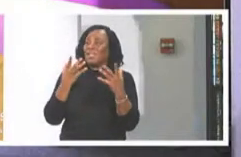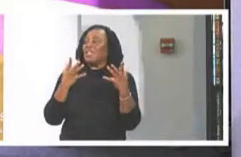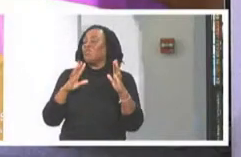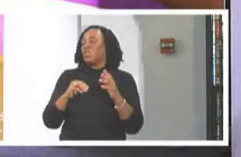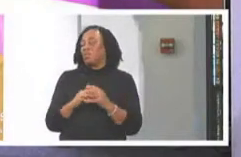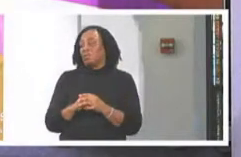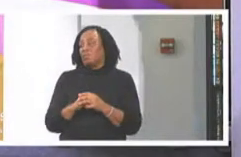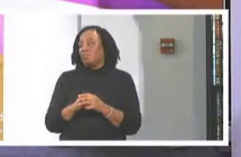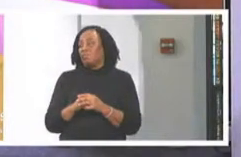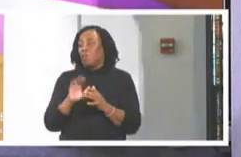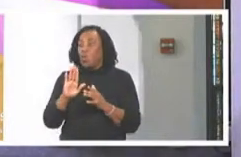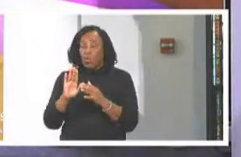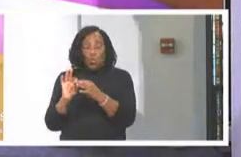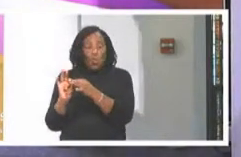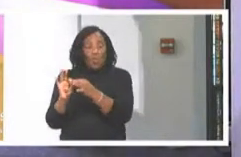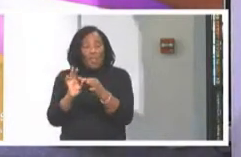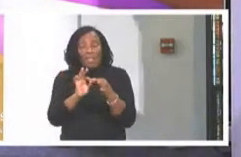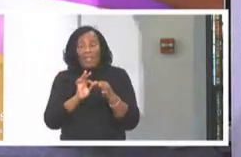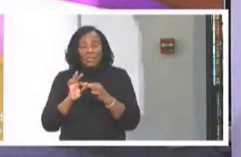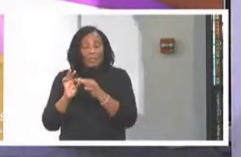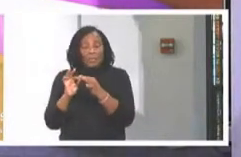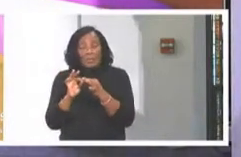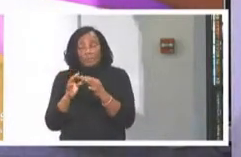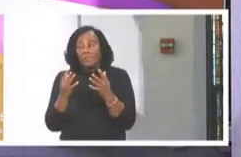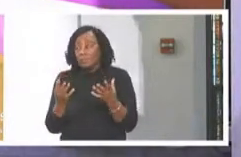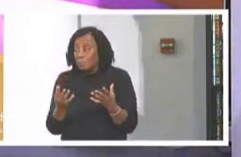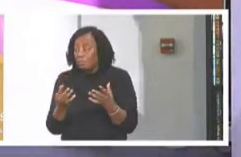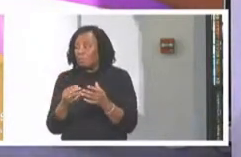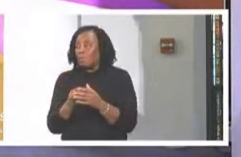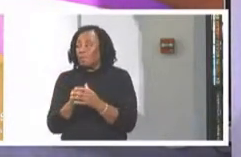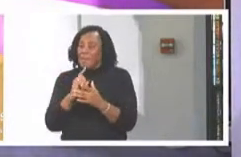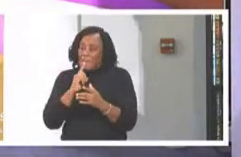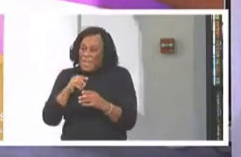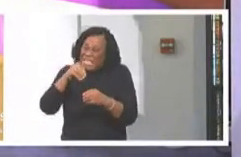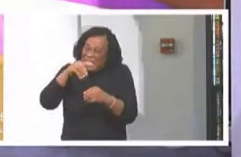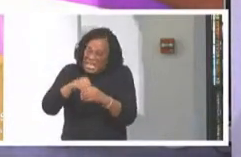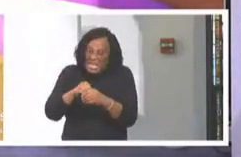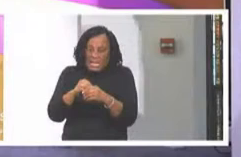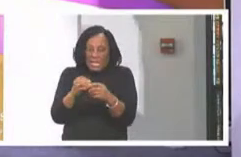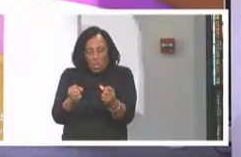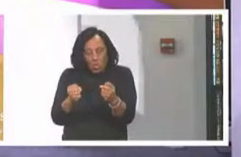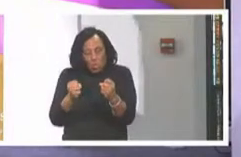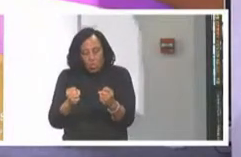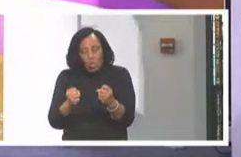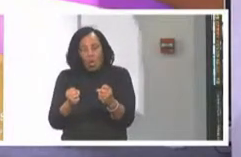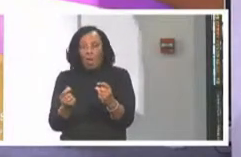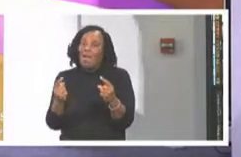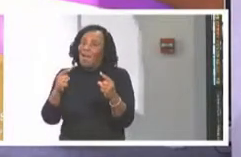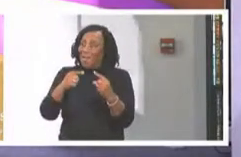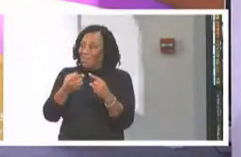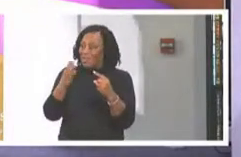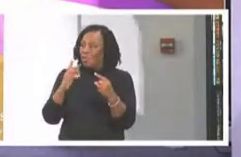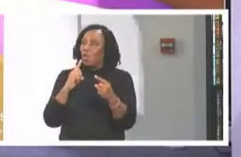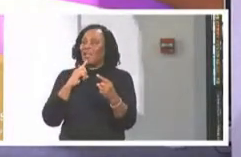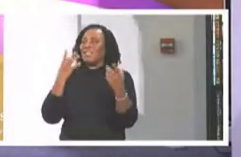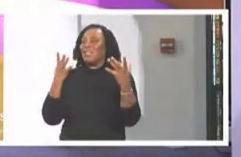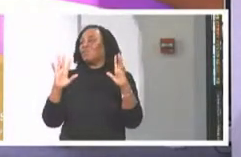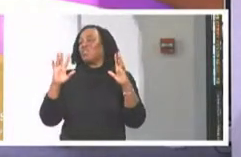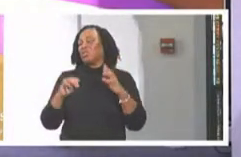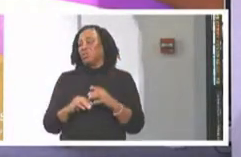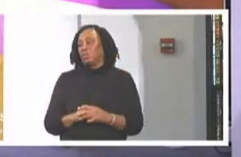Whatever relationship that you're in, be there. Work it until God says move on.